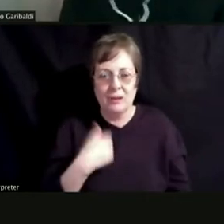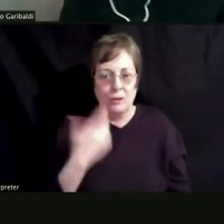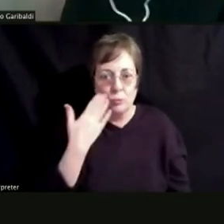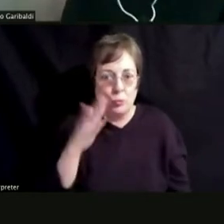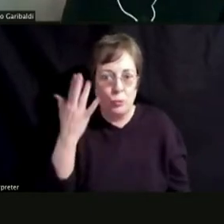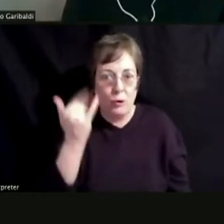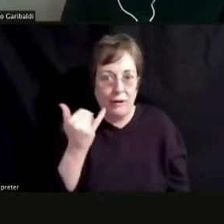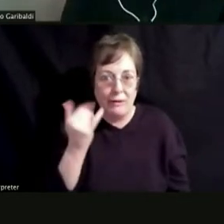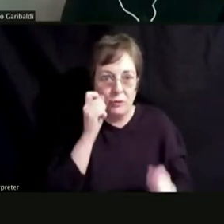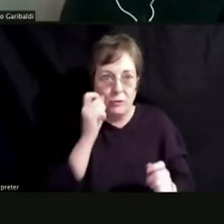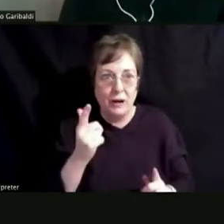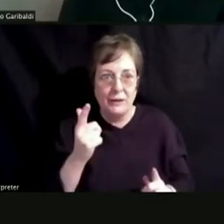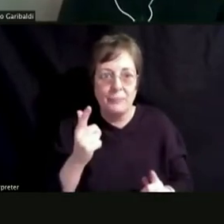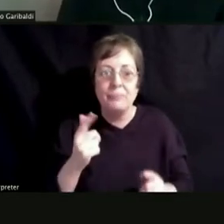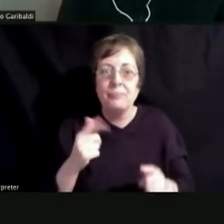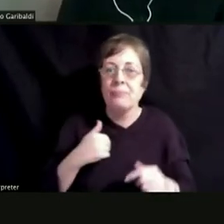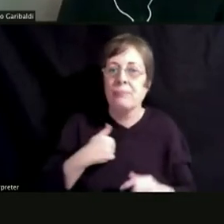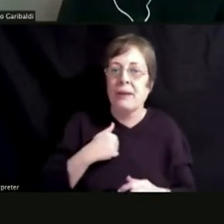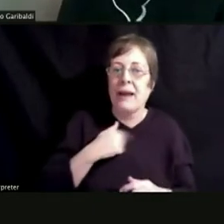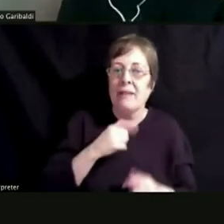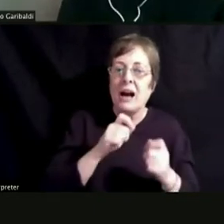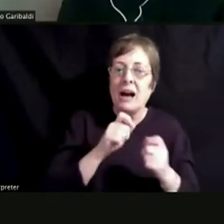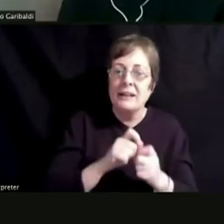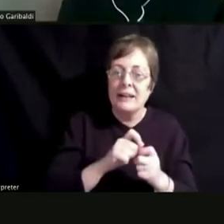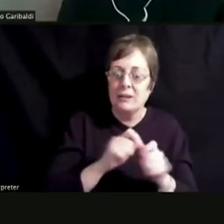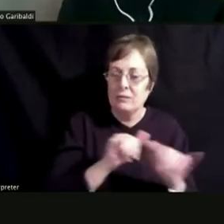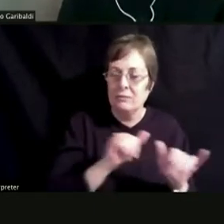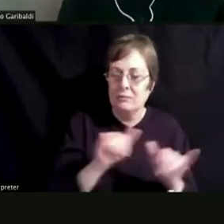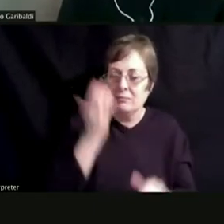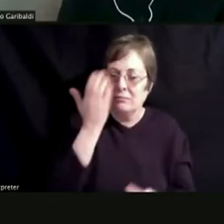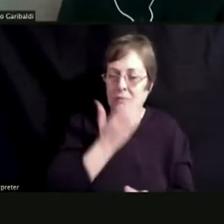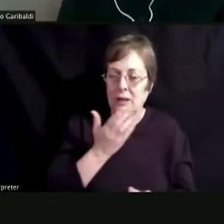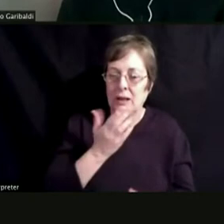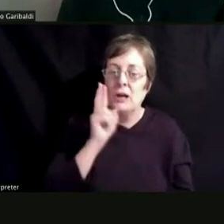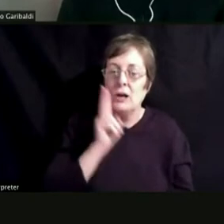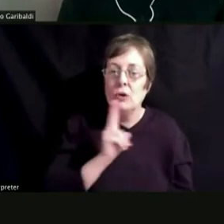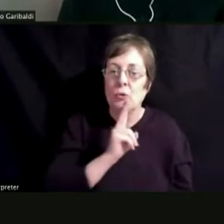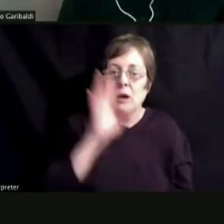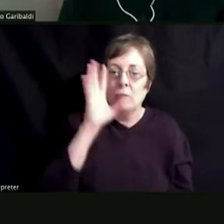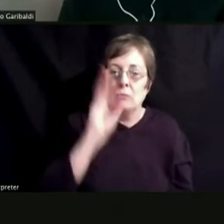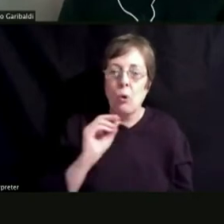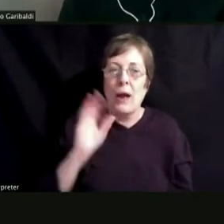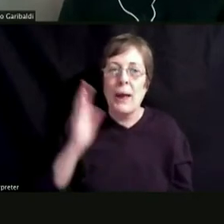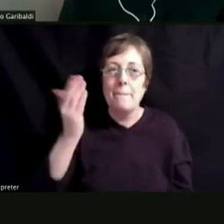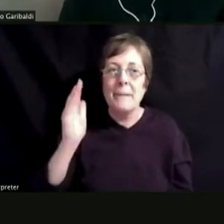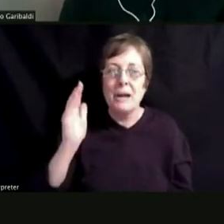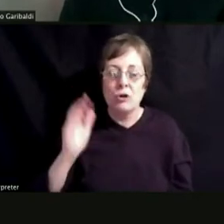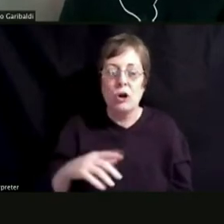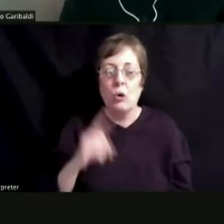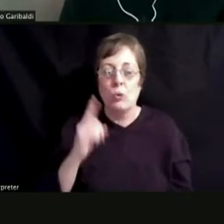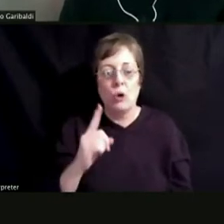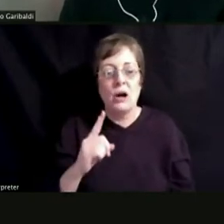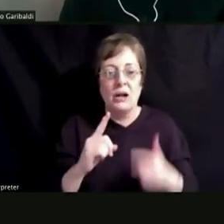I have identical twin boys that are considered mirror image, and one's left-handed and one's right-handed.